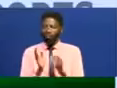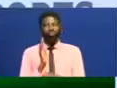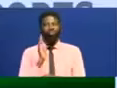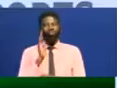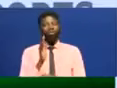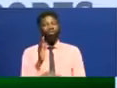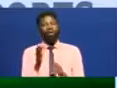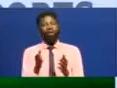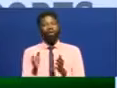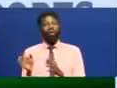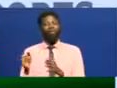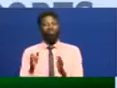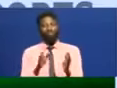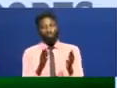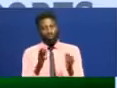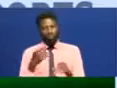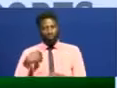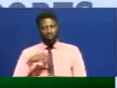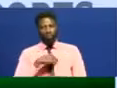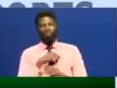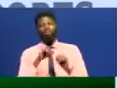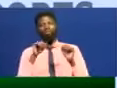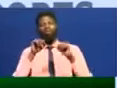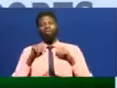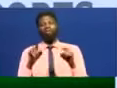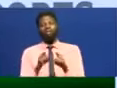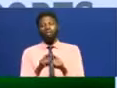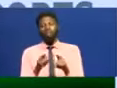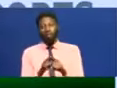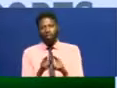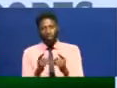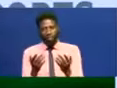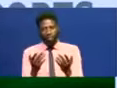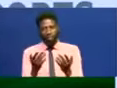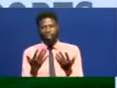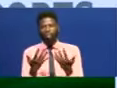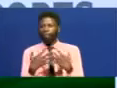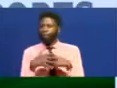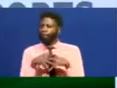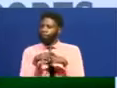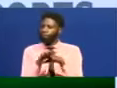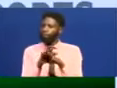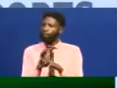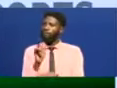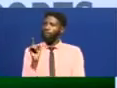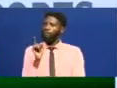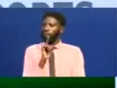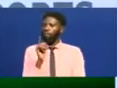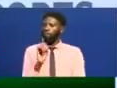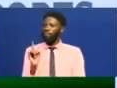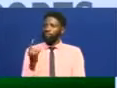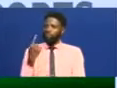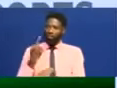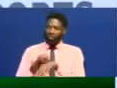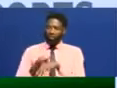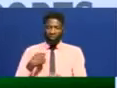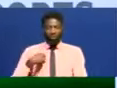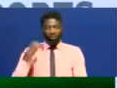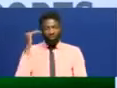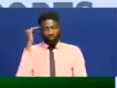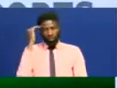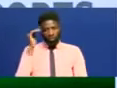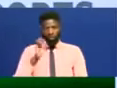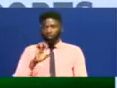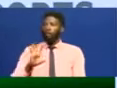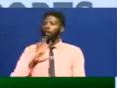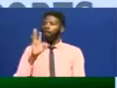opportunity for us to deepen bonds of integration. For the first time, I know East